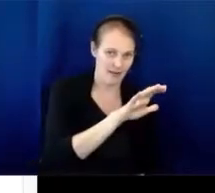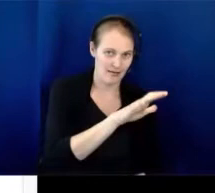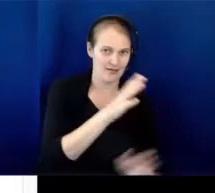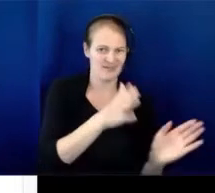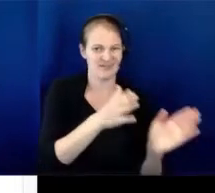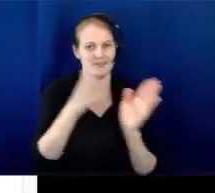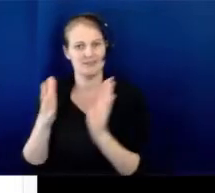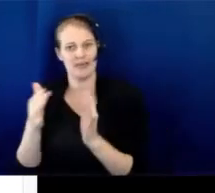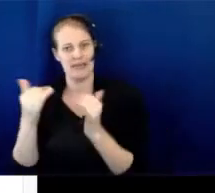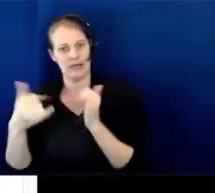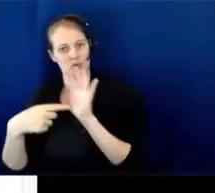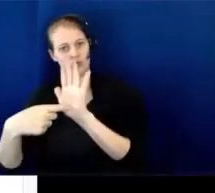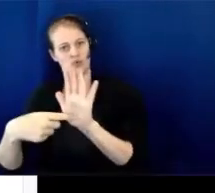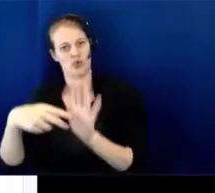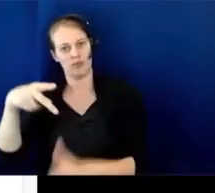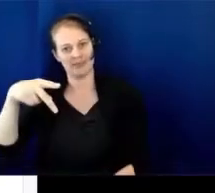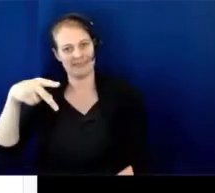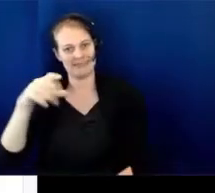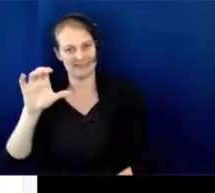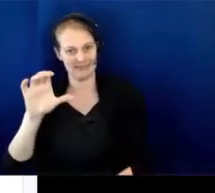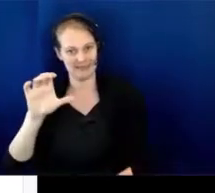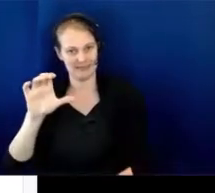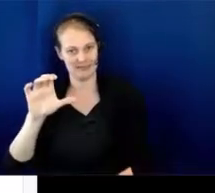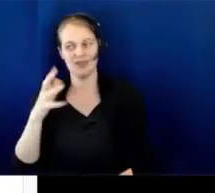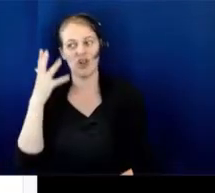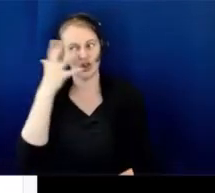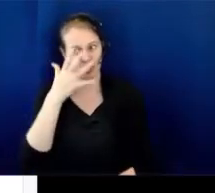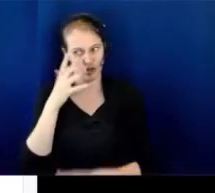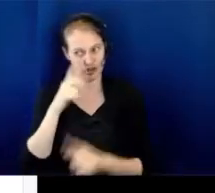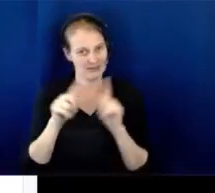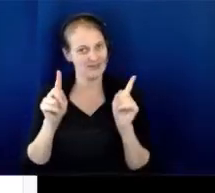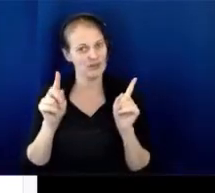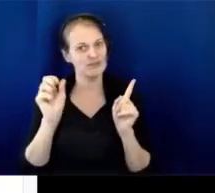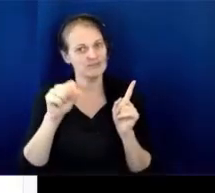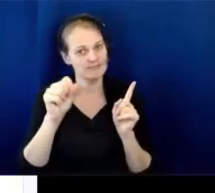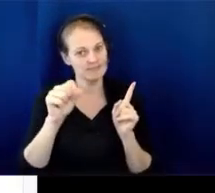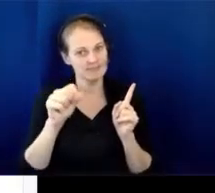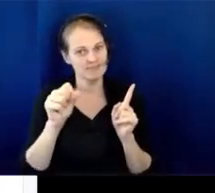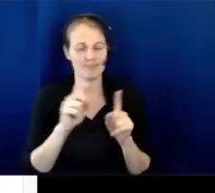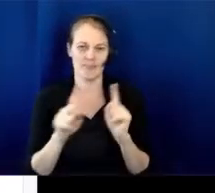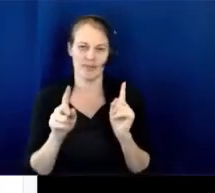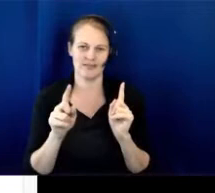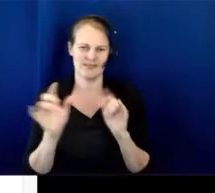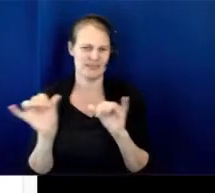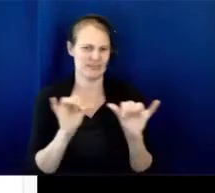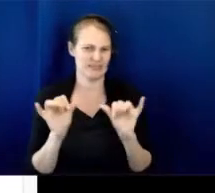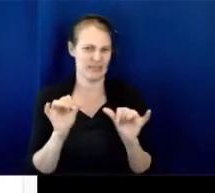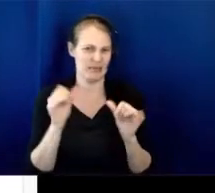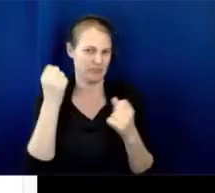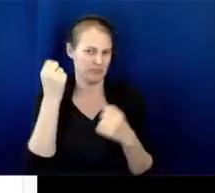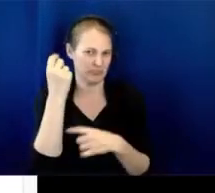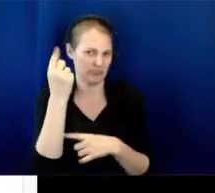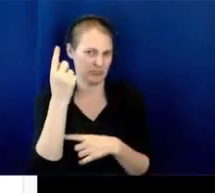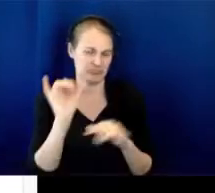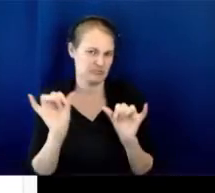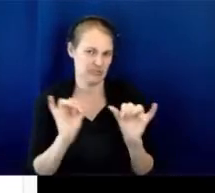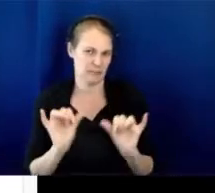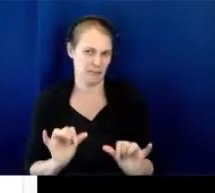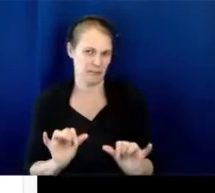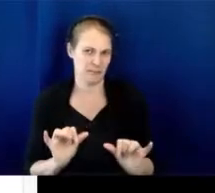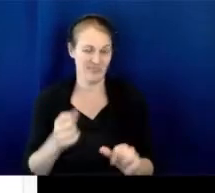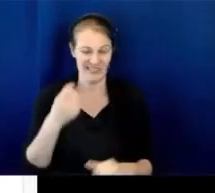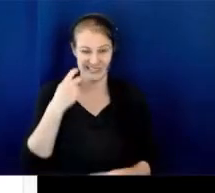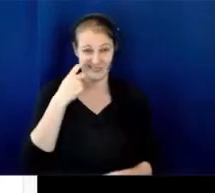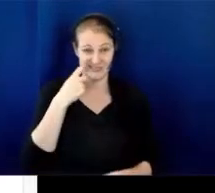screen, and it does look a little bit different, but it does have a lot of the basic features. Now, because I just went over them, I'm not going to hit